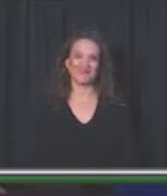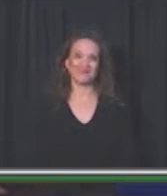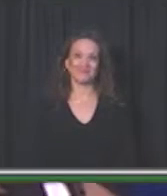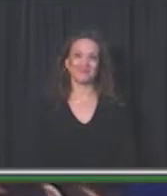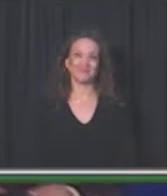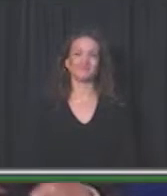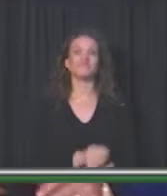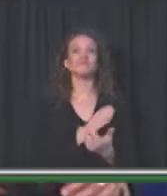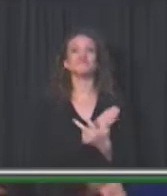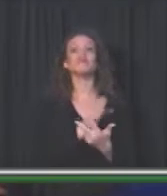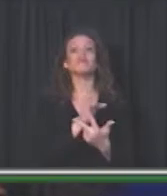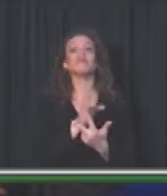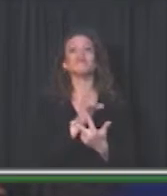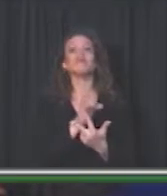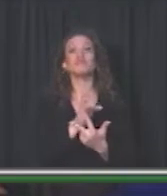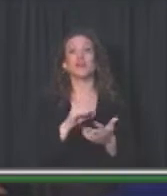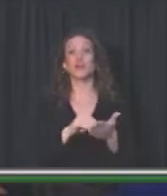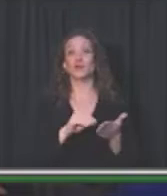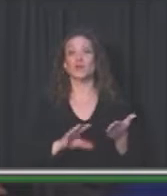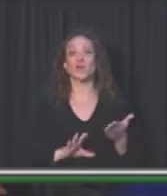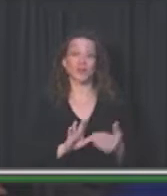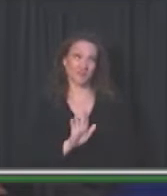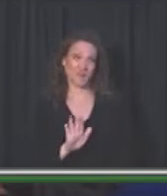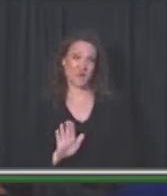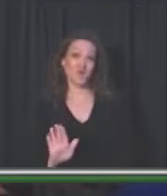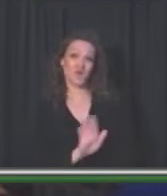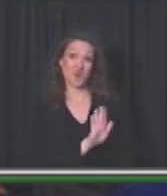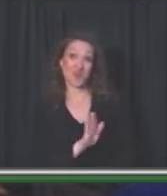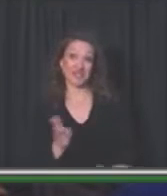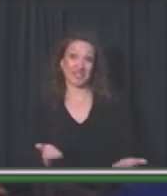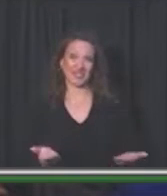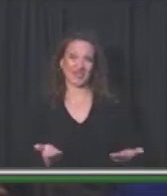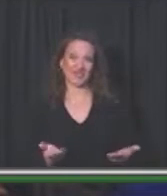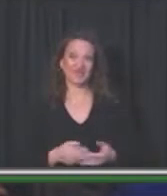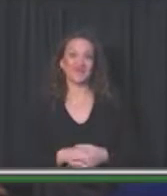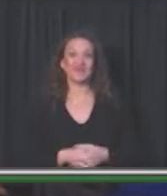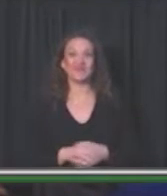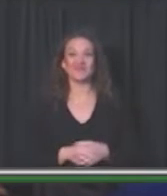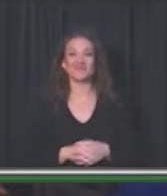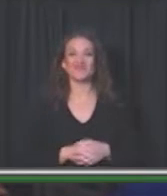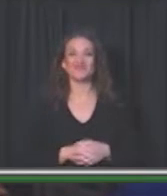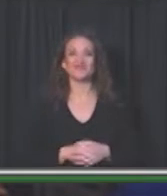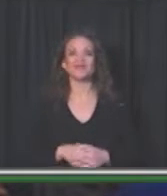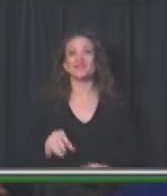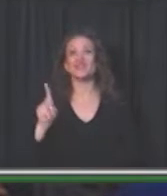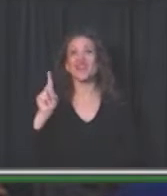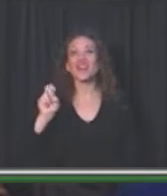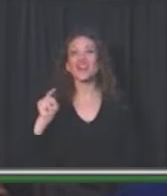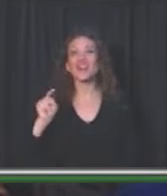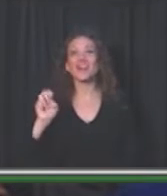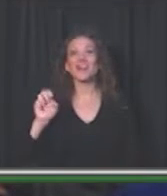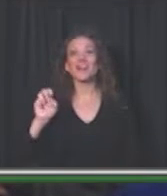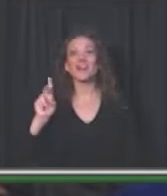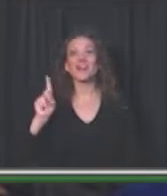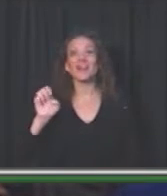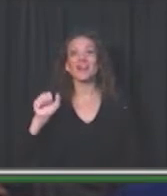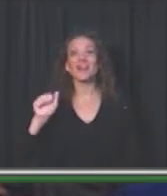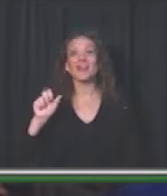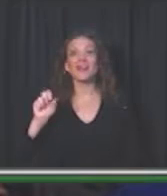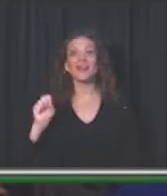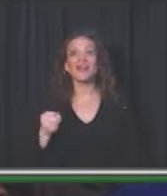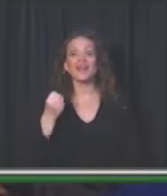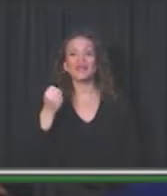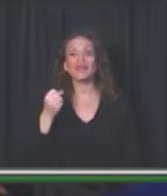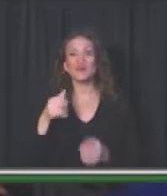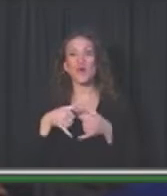Our second student is one of yours. She's the Dean's Award winner. I've gotten to